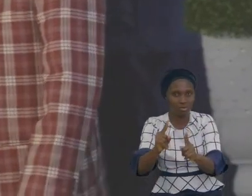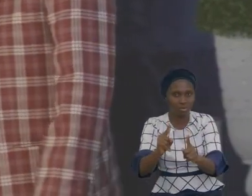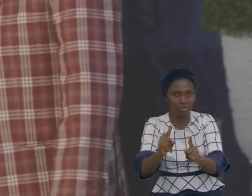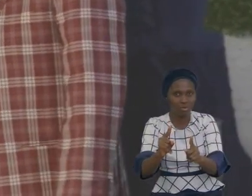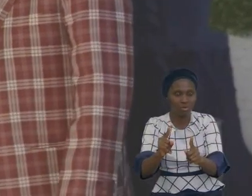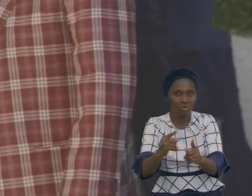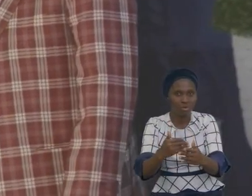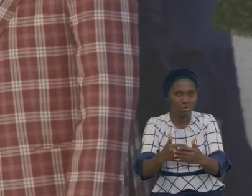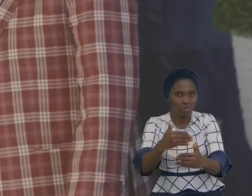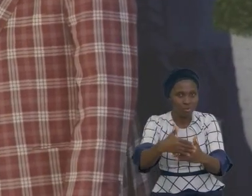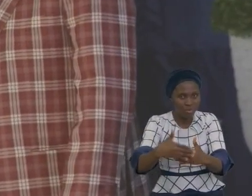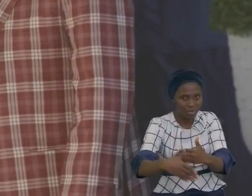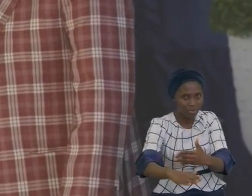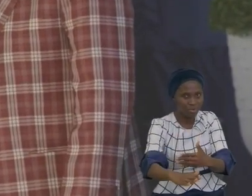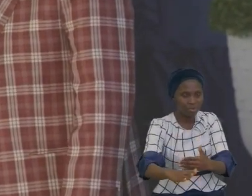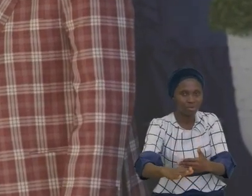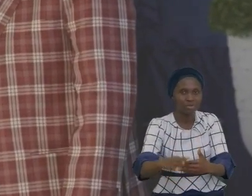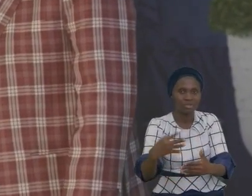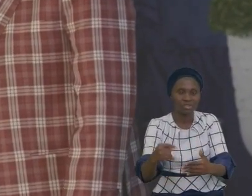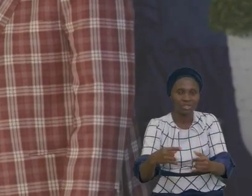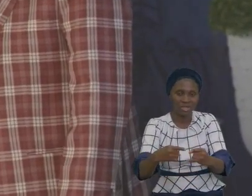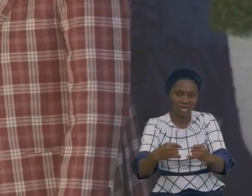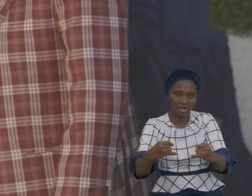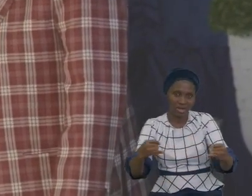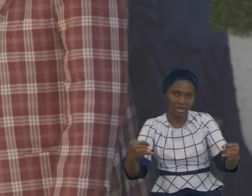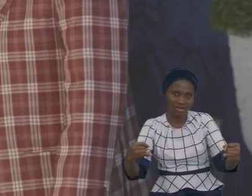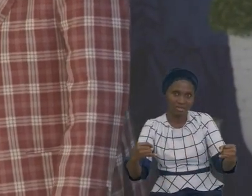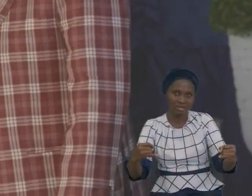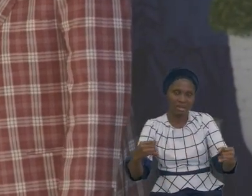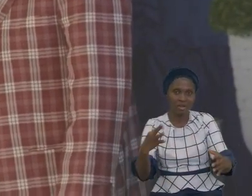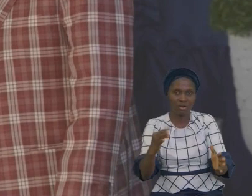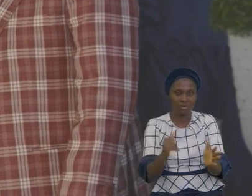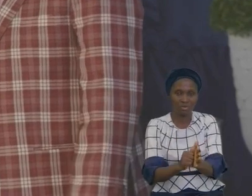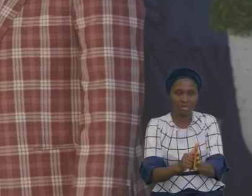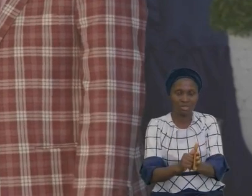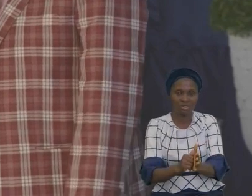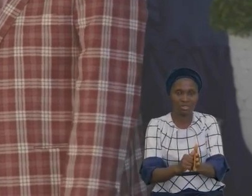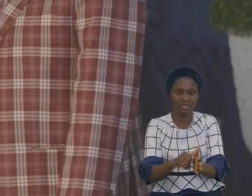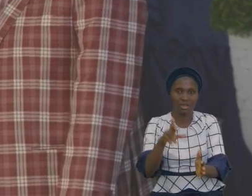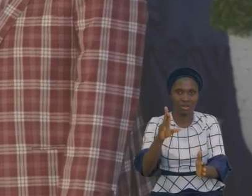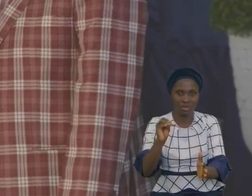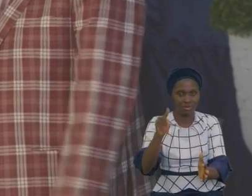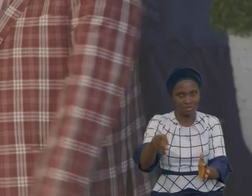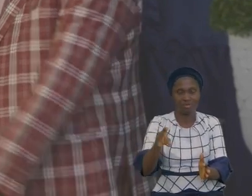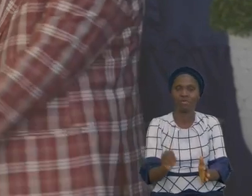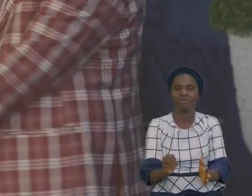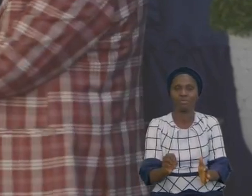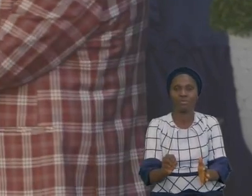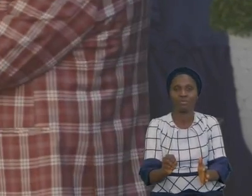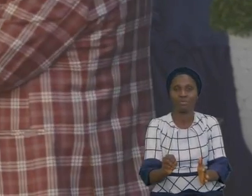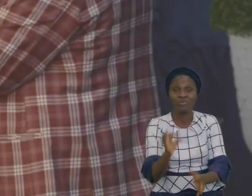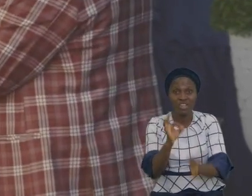You draw a circle. You put a pole at the center.